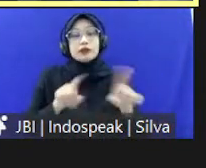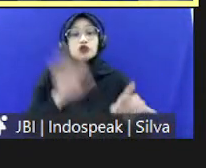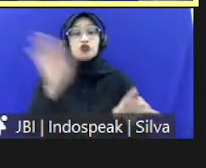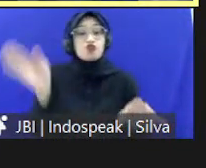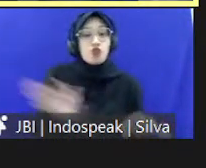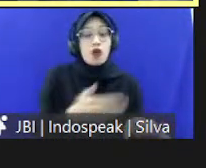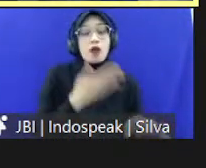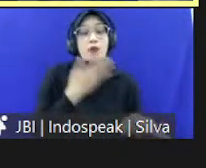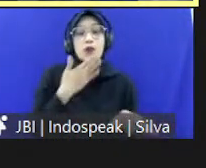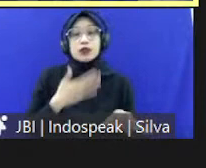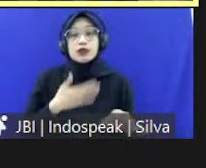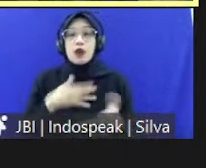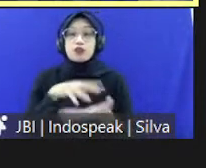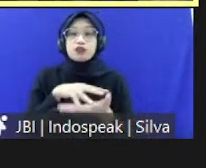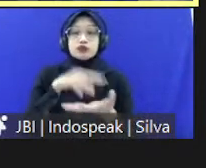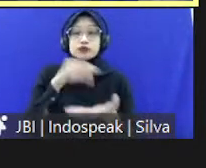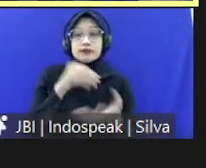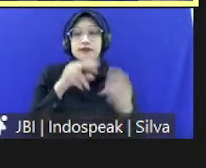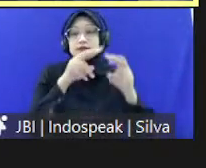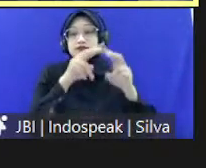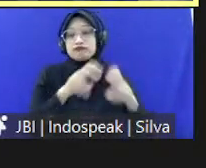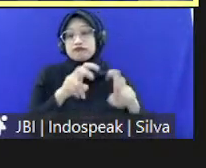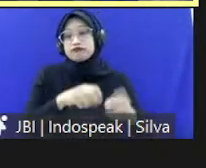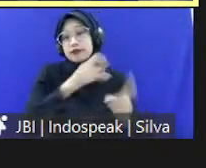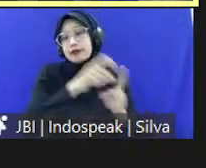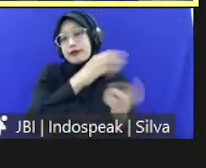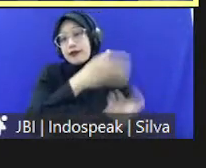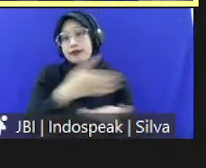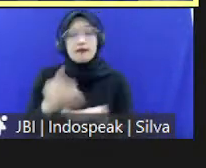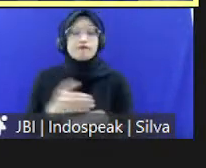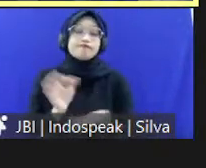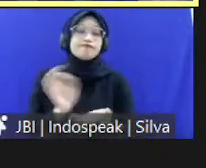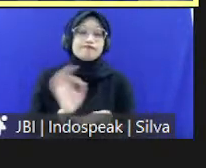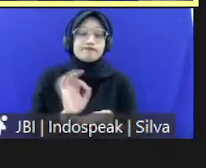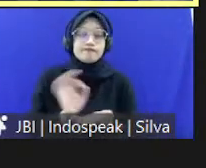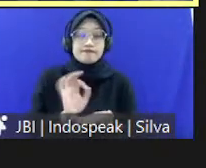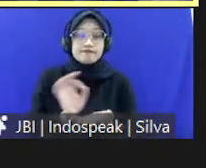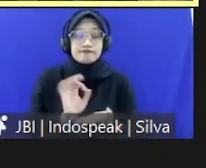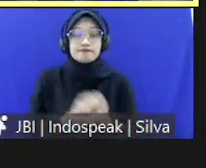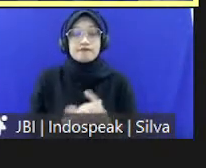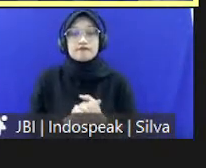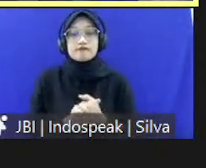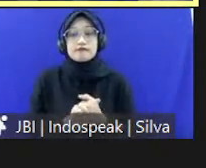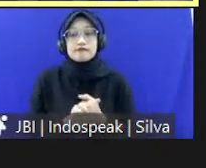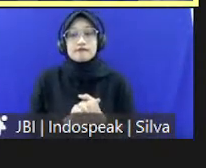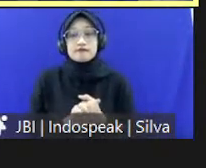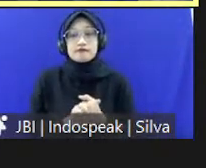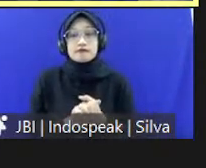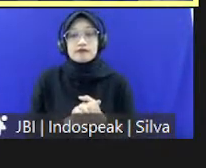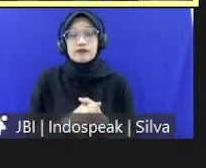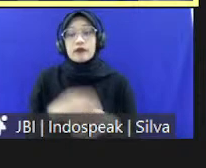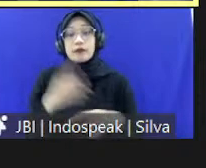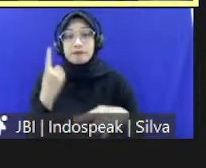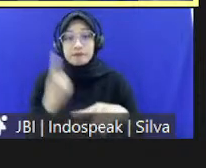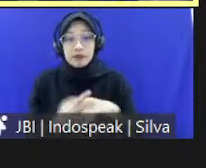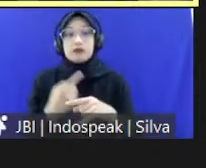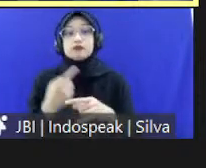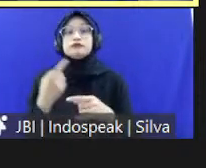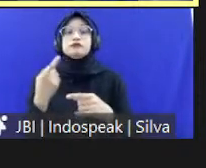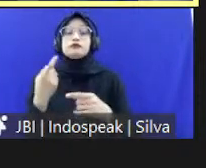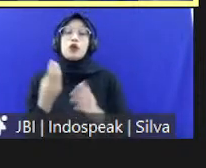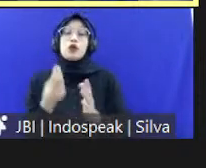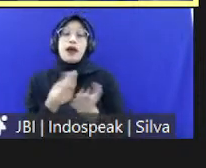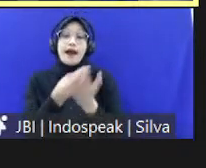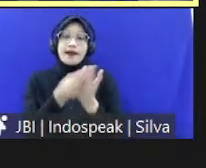with COVID, it became even more difficult for them. And health finance and expenditure on health, as Pak